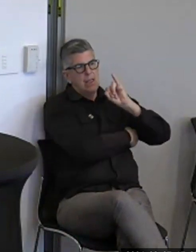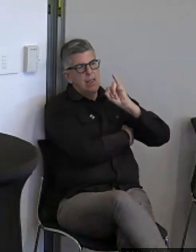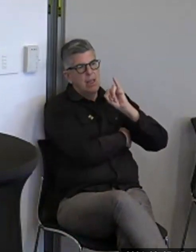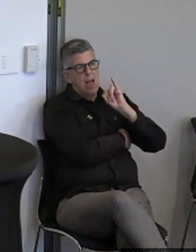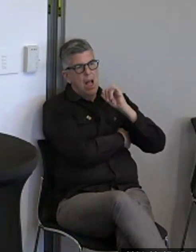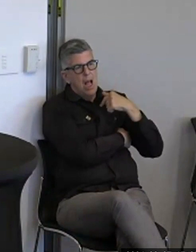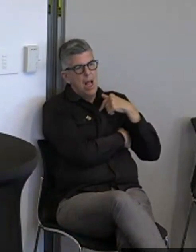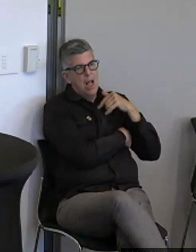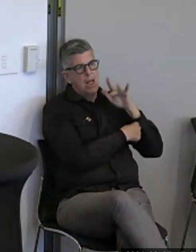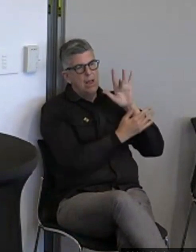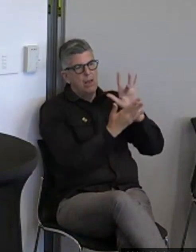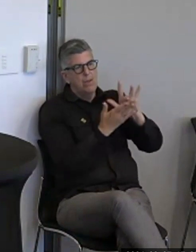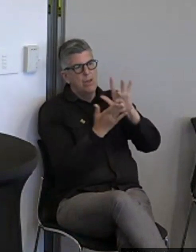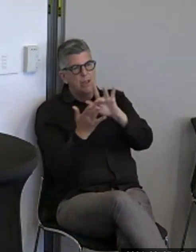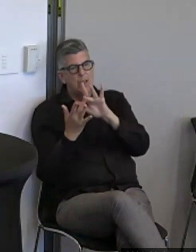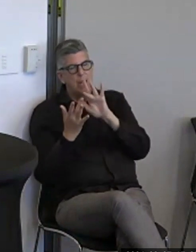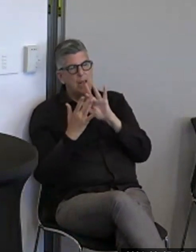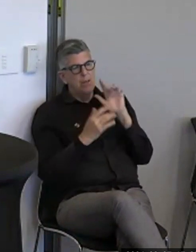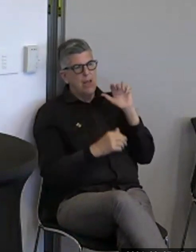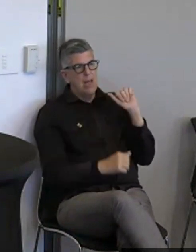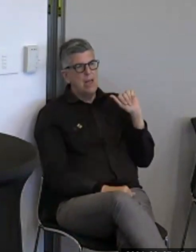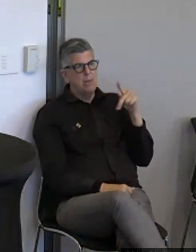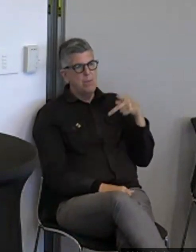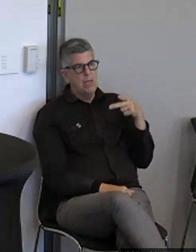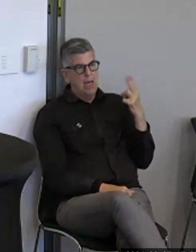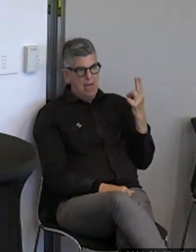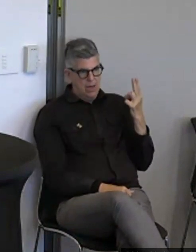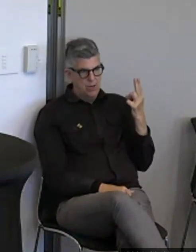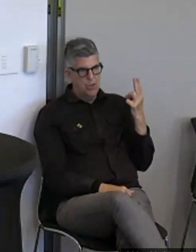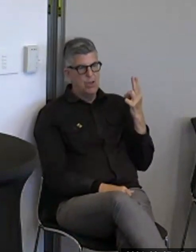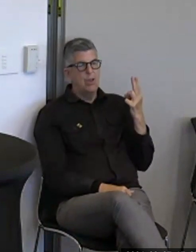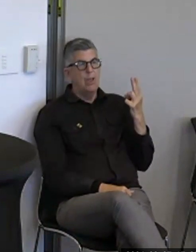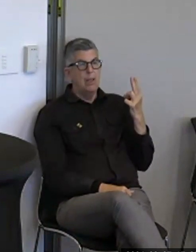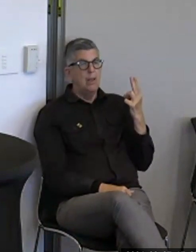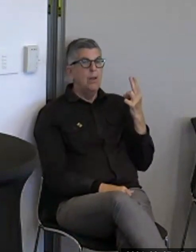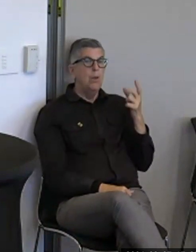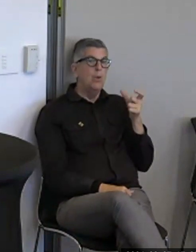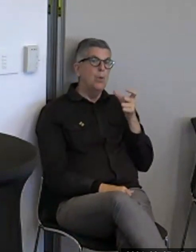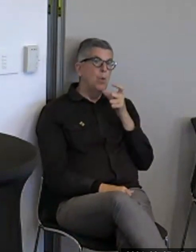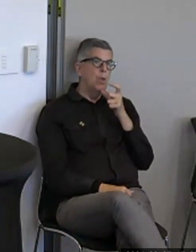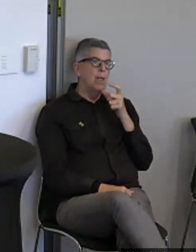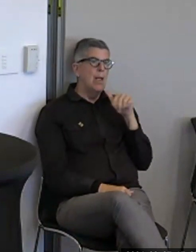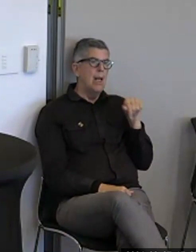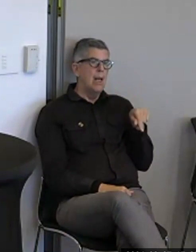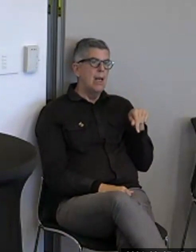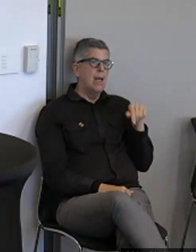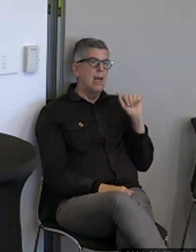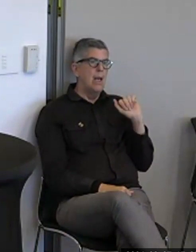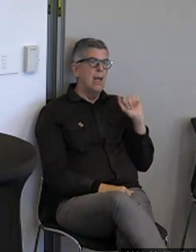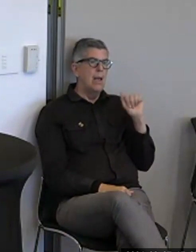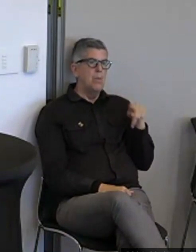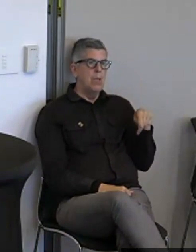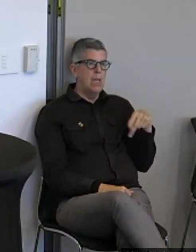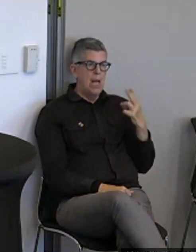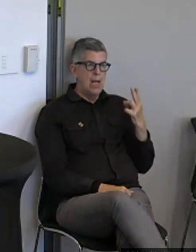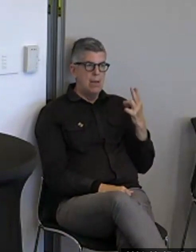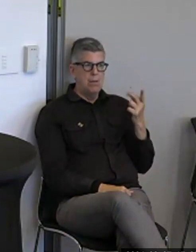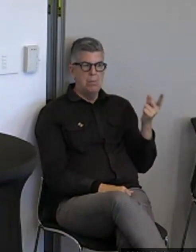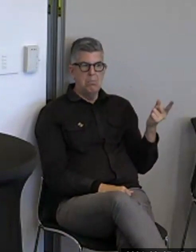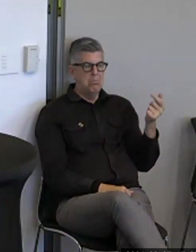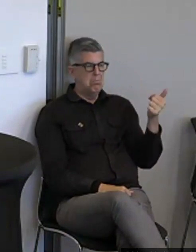reached out to APH. So just because of the people who are in this room, APH has declined